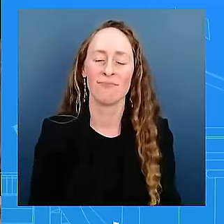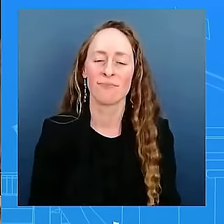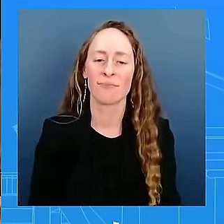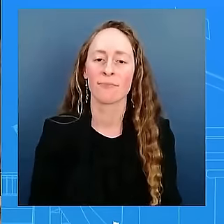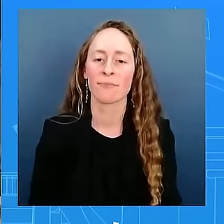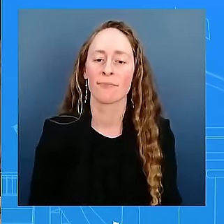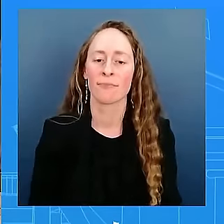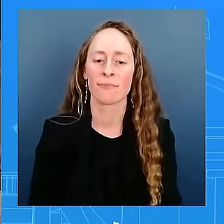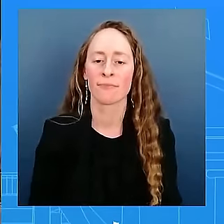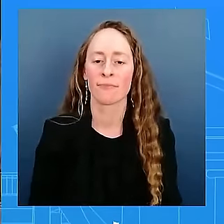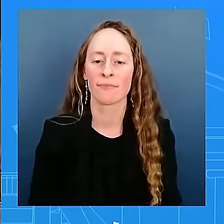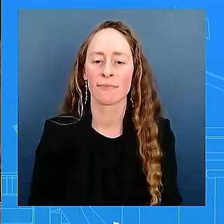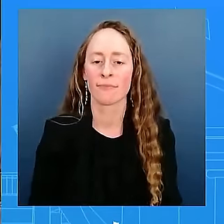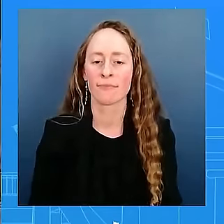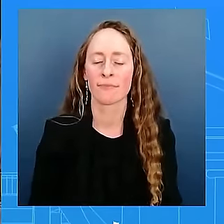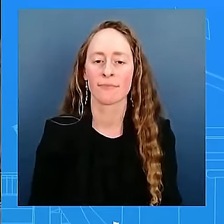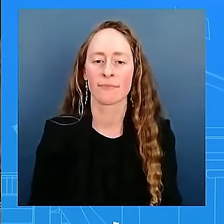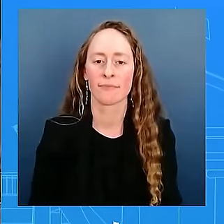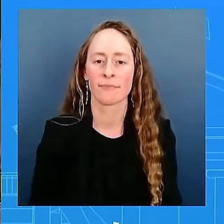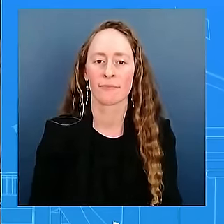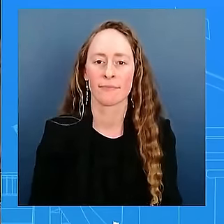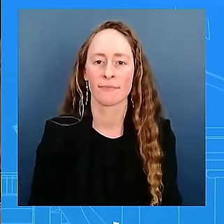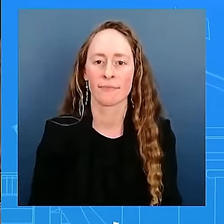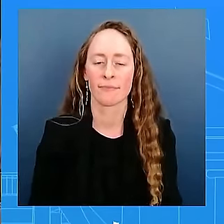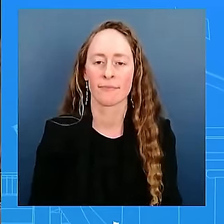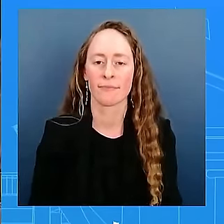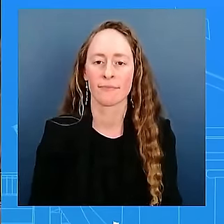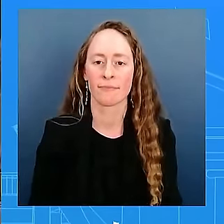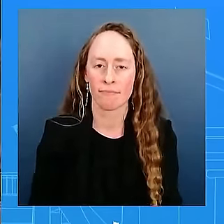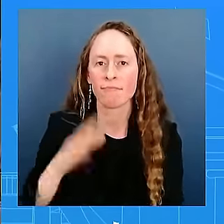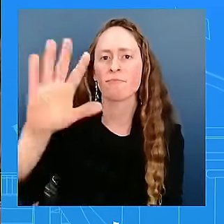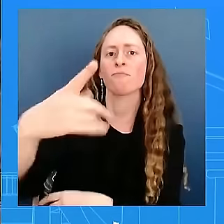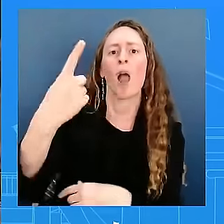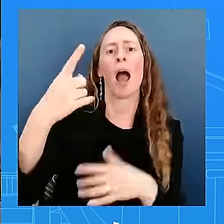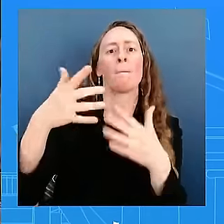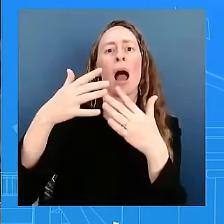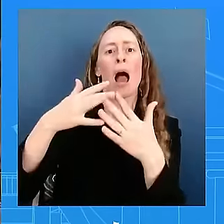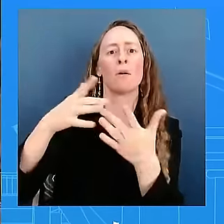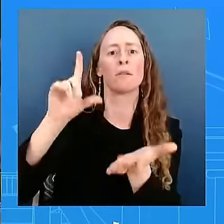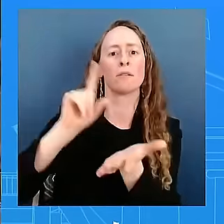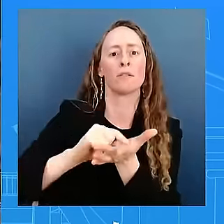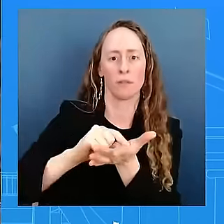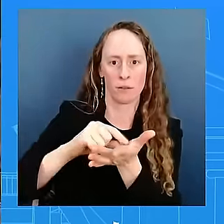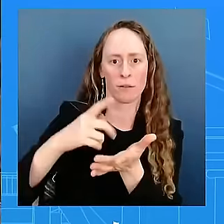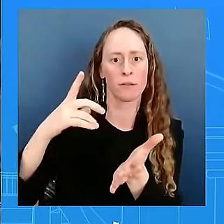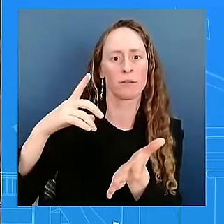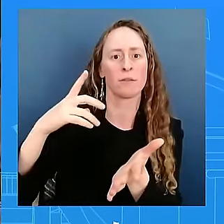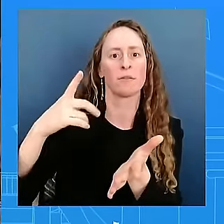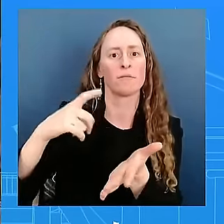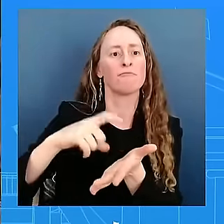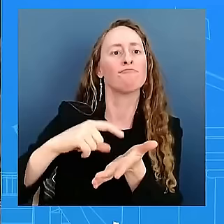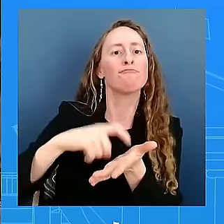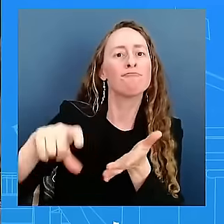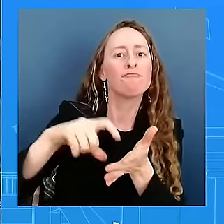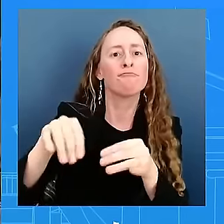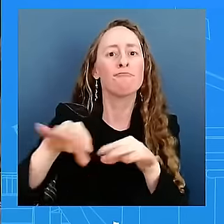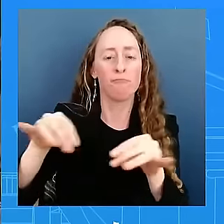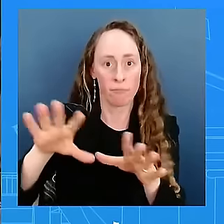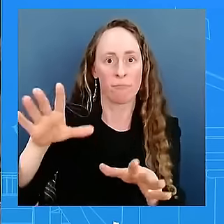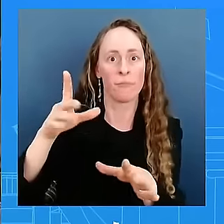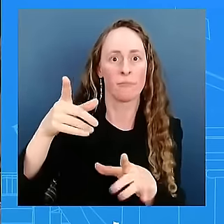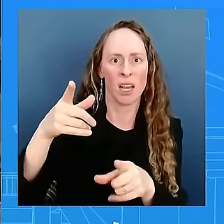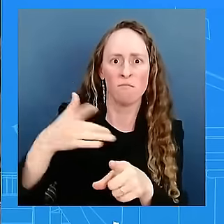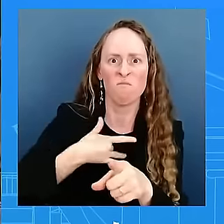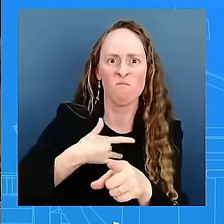Arsen Tice that's held in Syria? And also just beyond that, I mean, obviously our network, we're very grateful and relieved that Alsu is freed. But